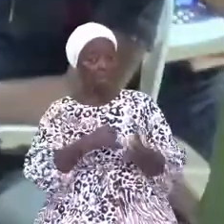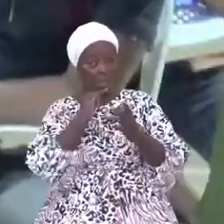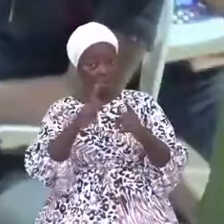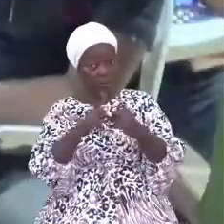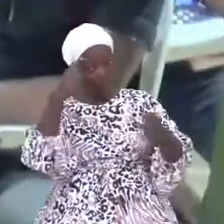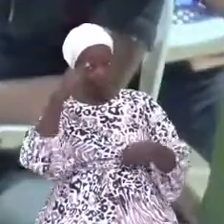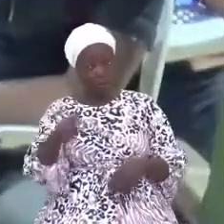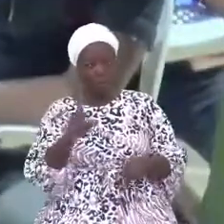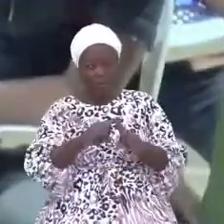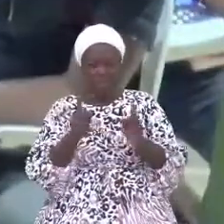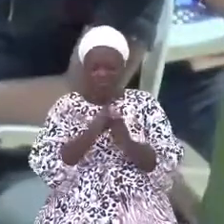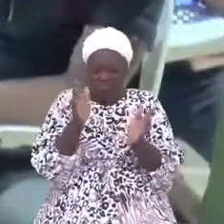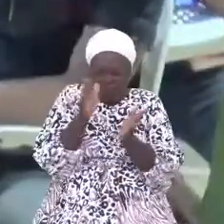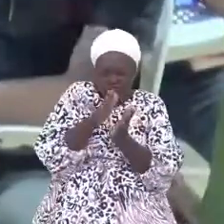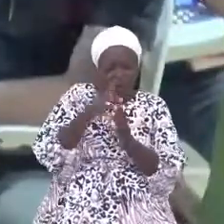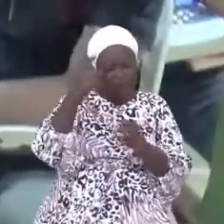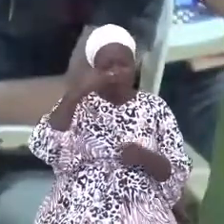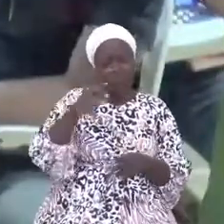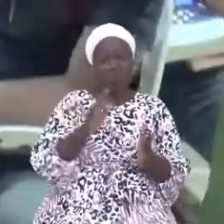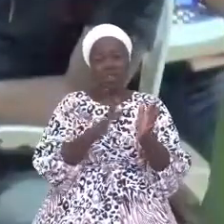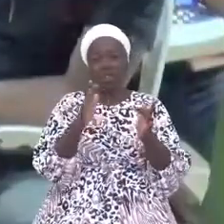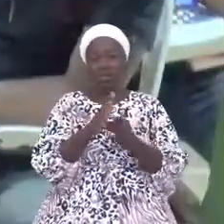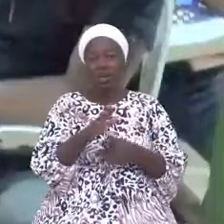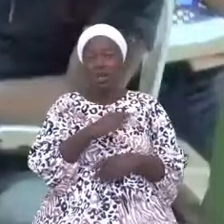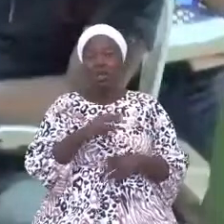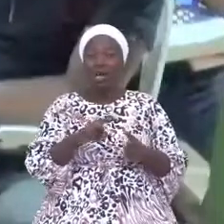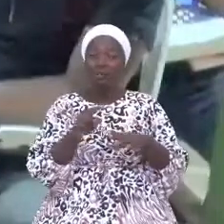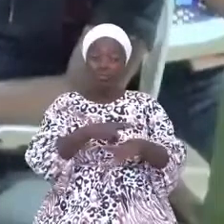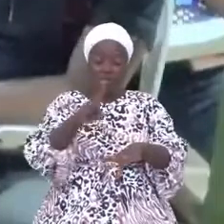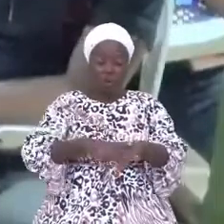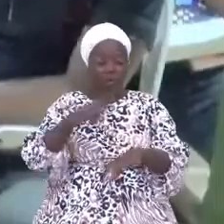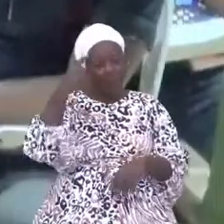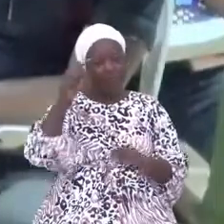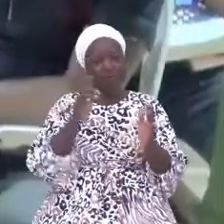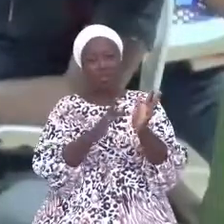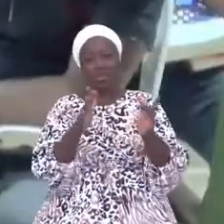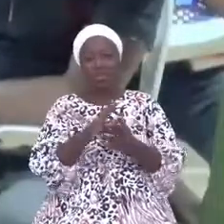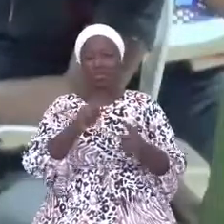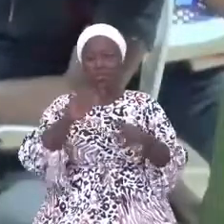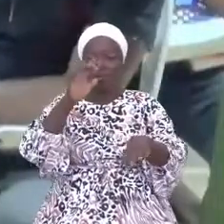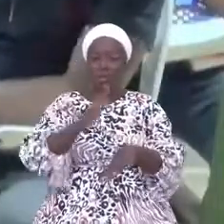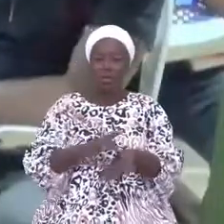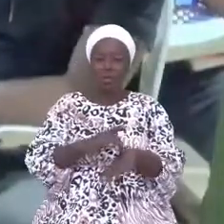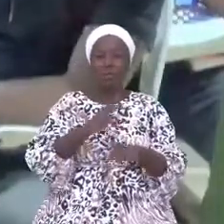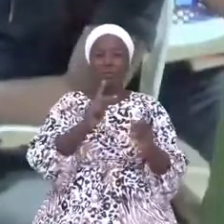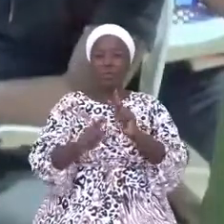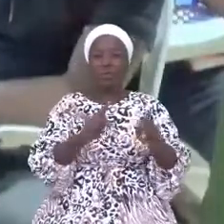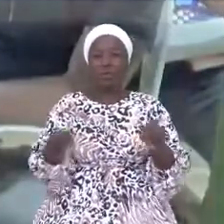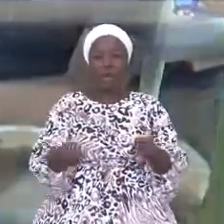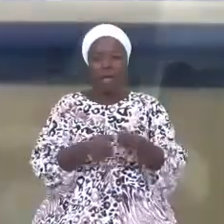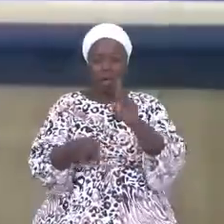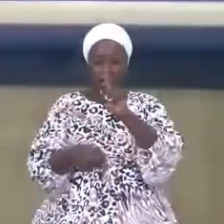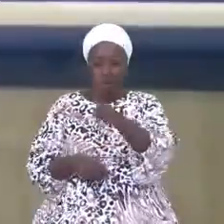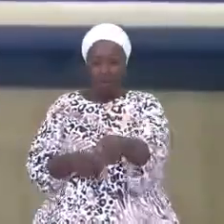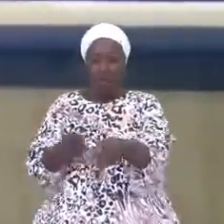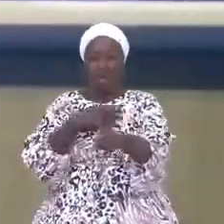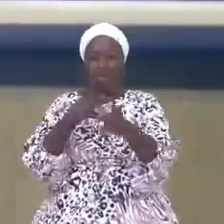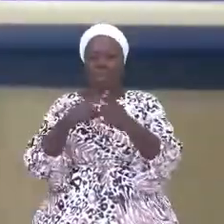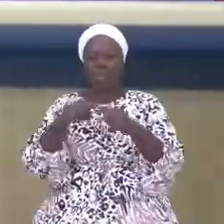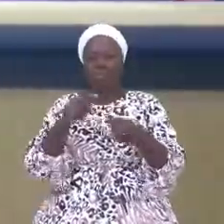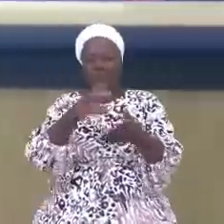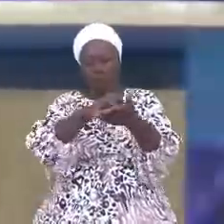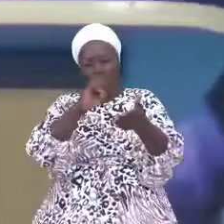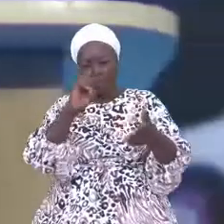It's small for Jesus. It's normal for Jesus to touch people like you and to